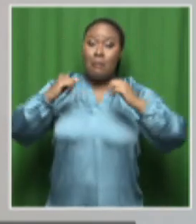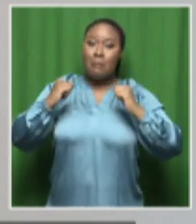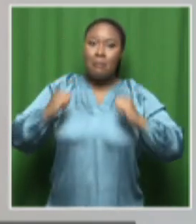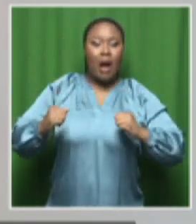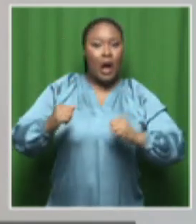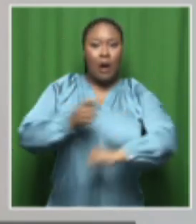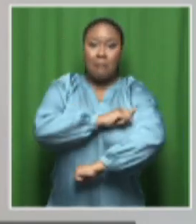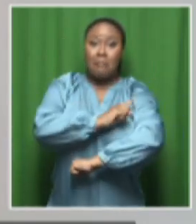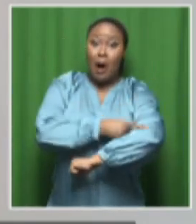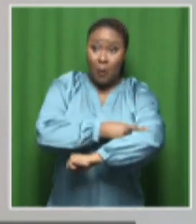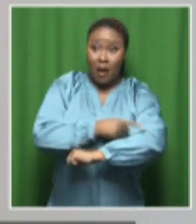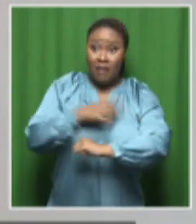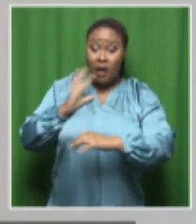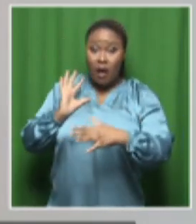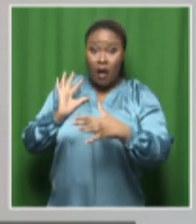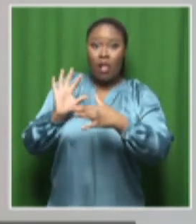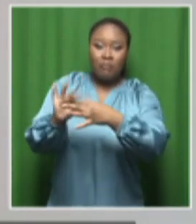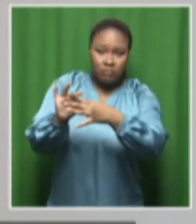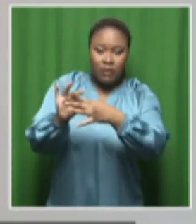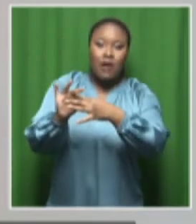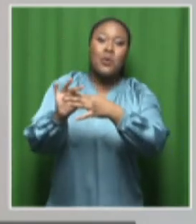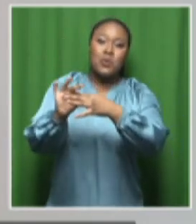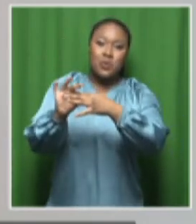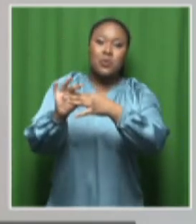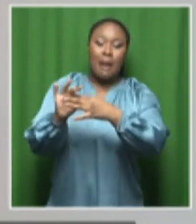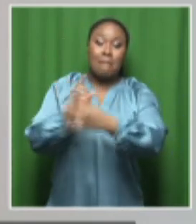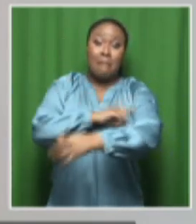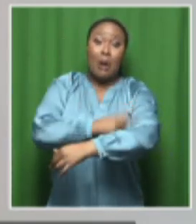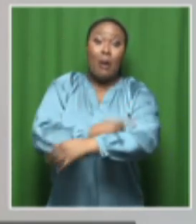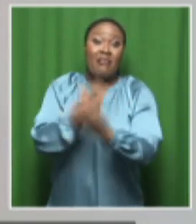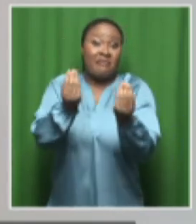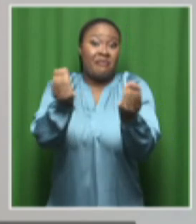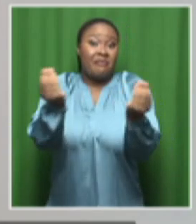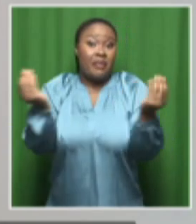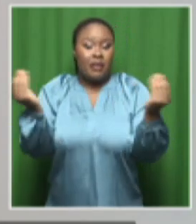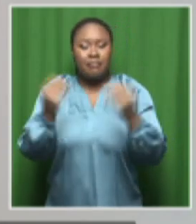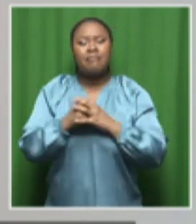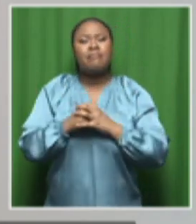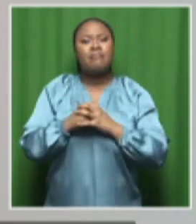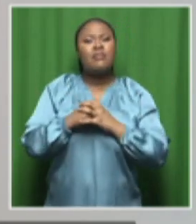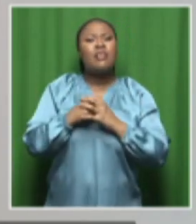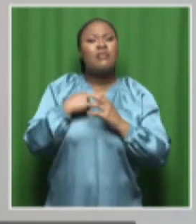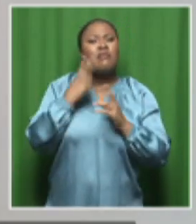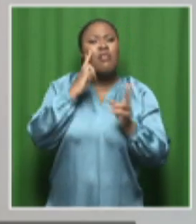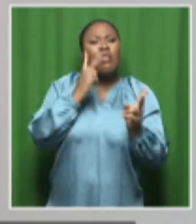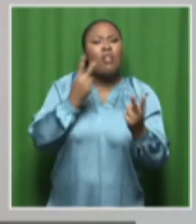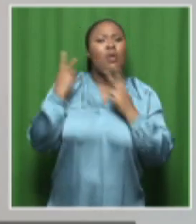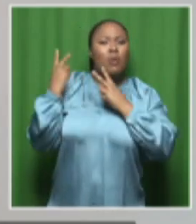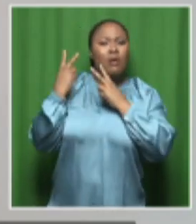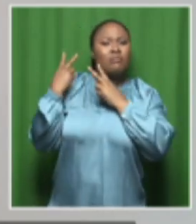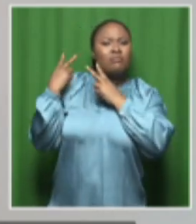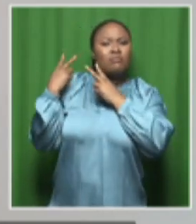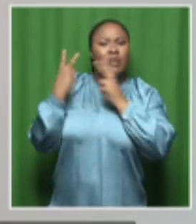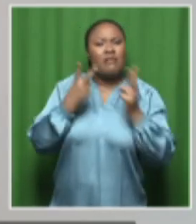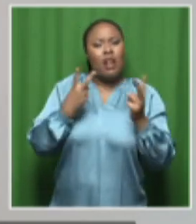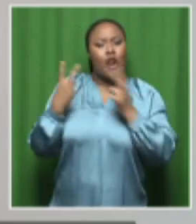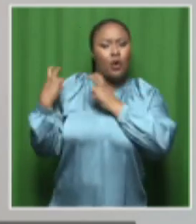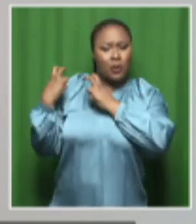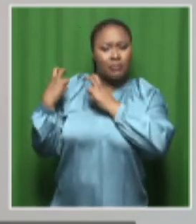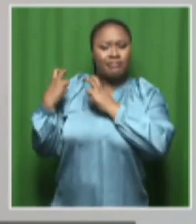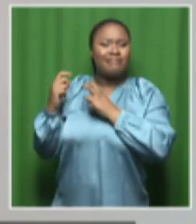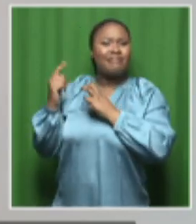you. Now, if we go back in time to our early ancestors, how they used to live of the